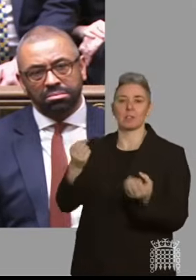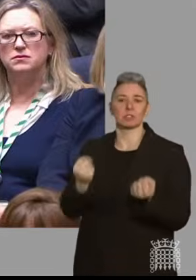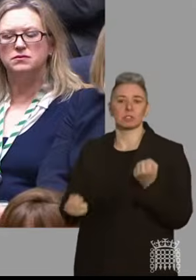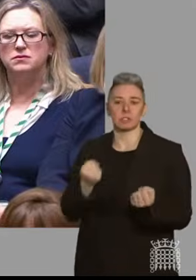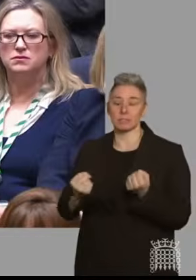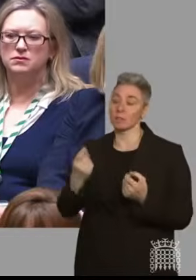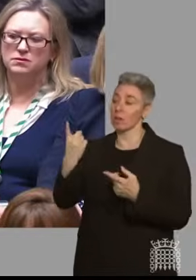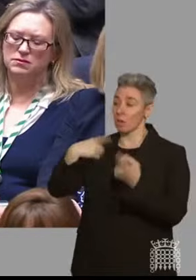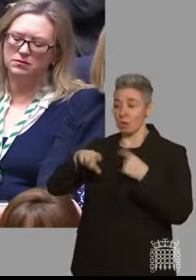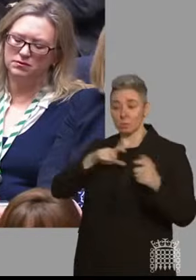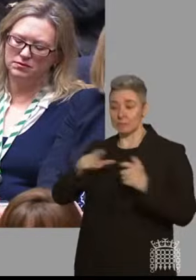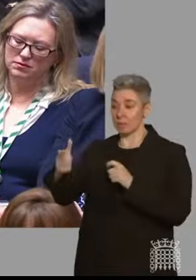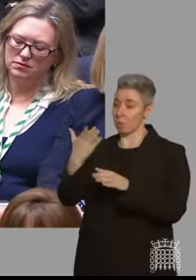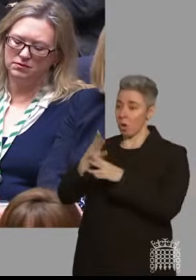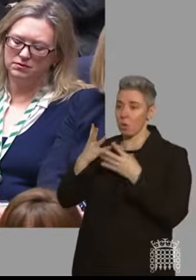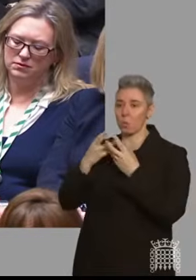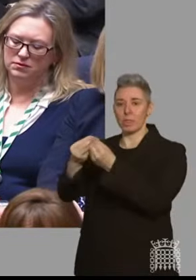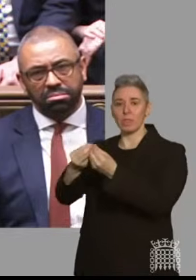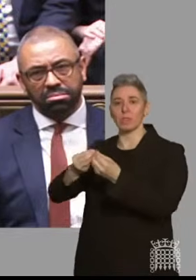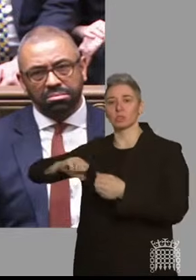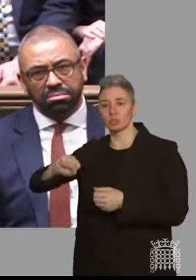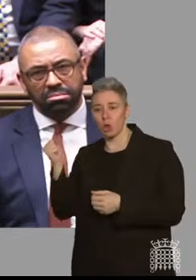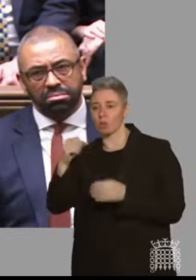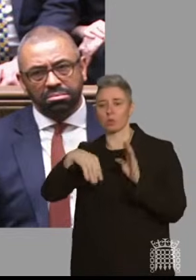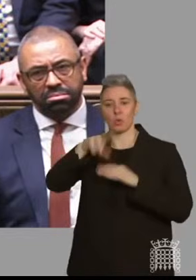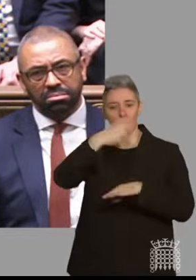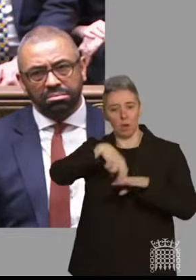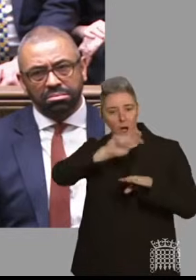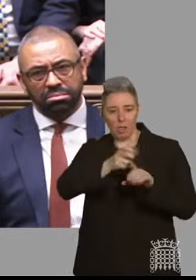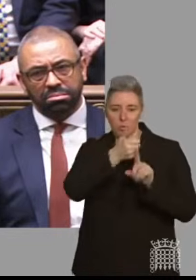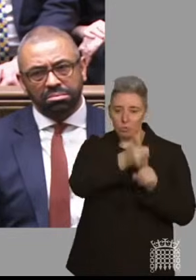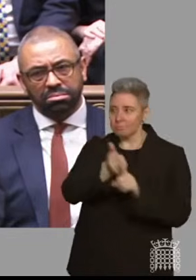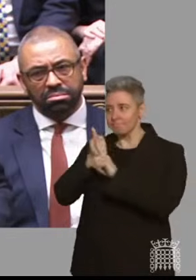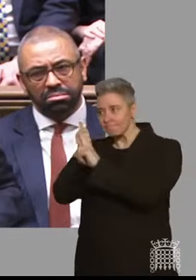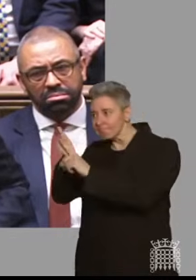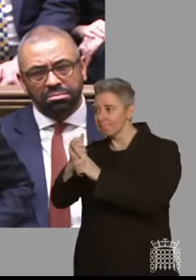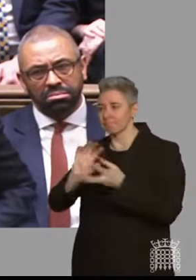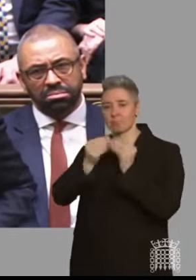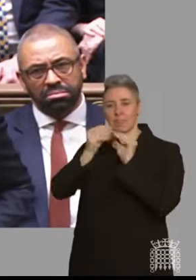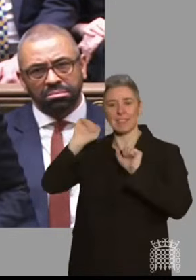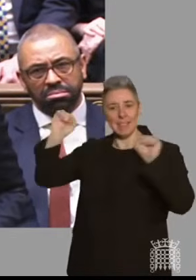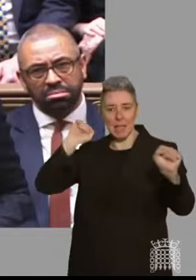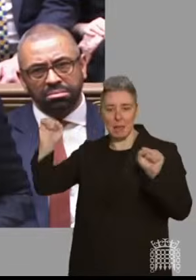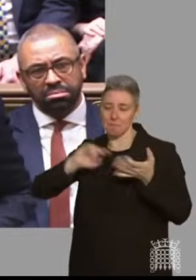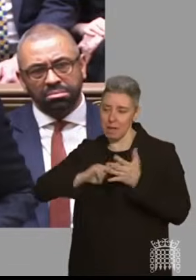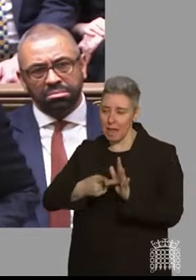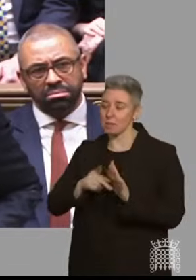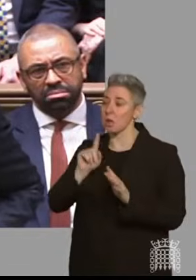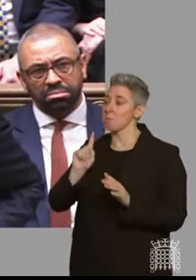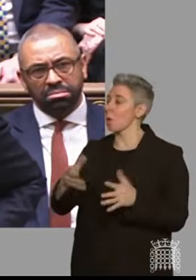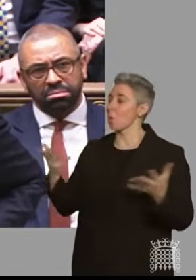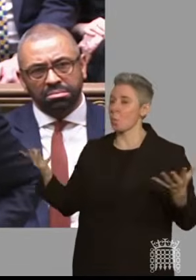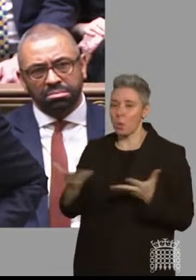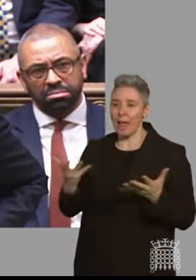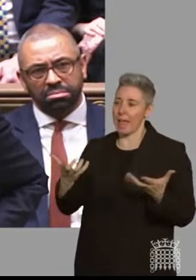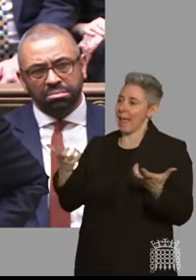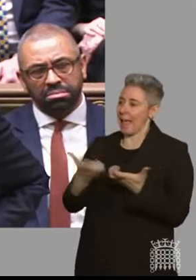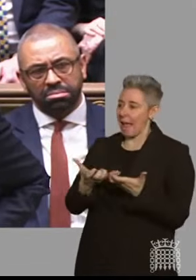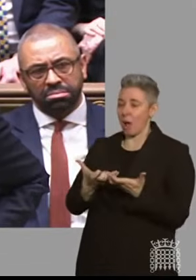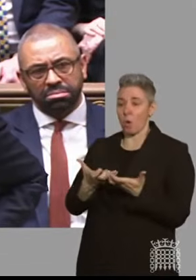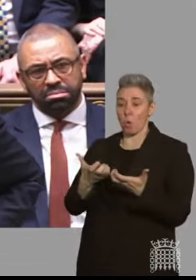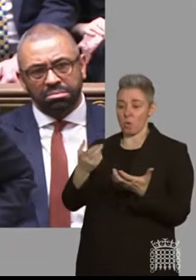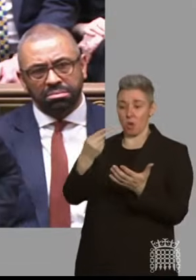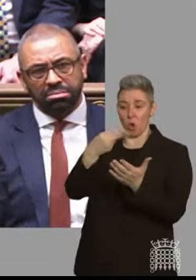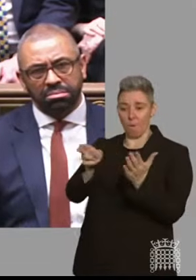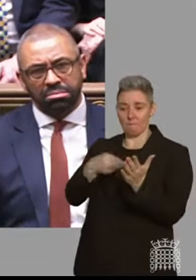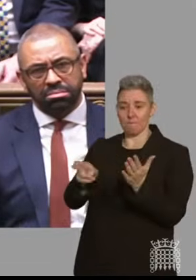their plans, but regardless of where and how convictions are quashed, redress will be paid to victims across the whole of our United Kingdom